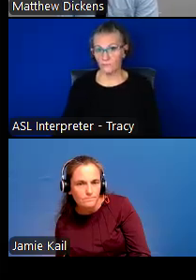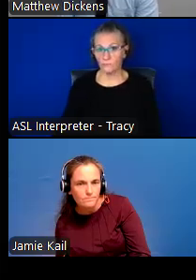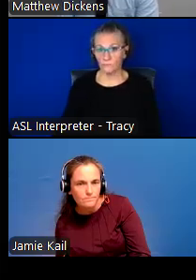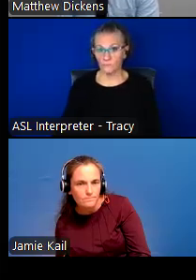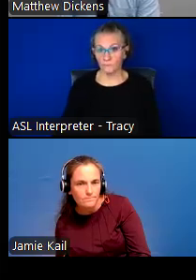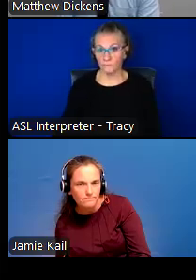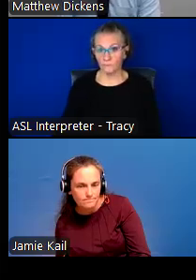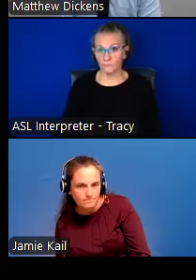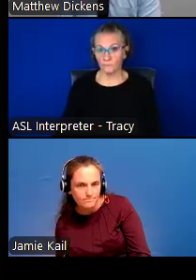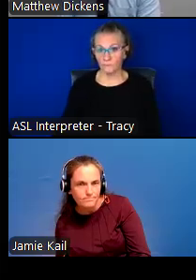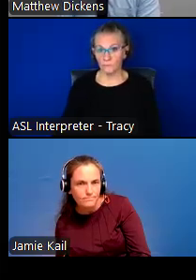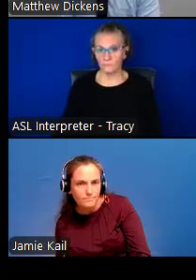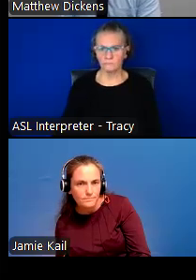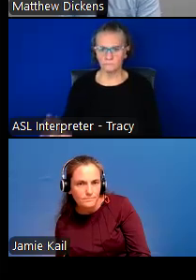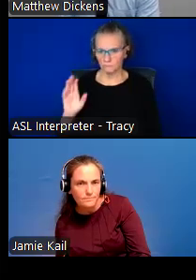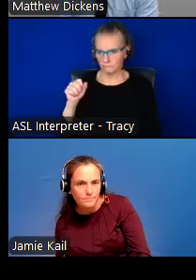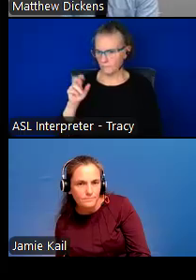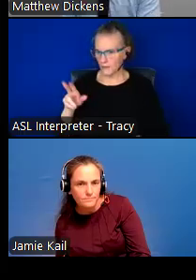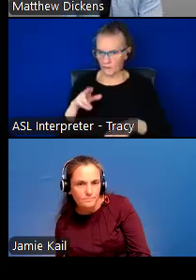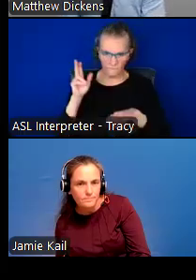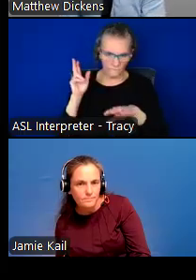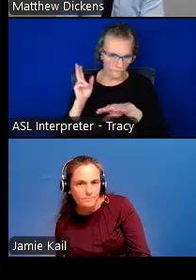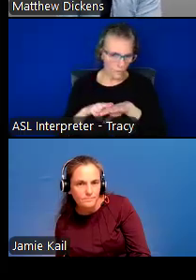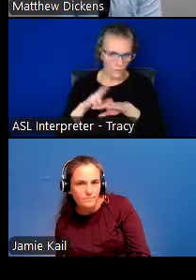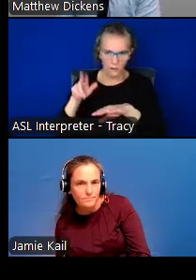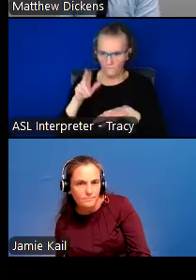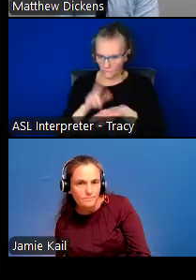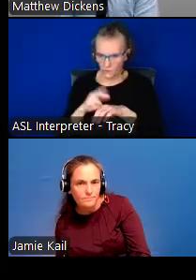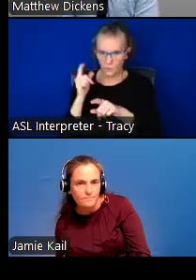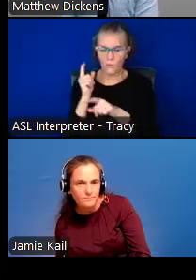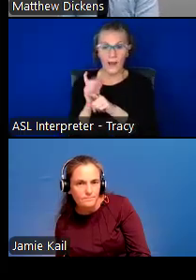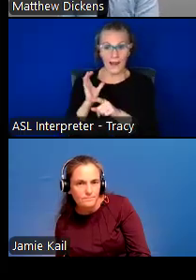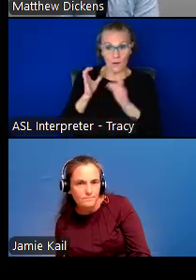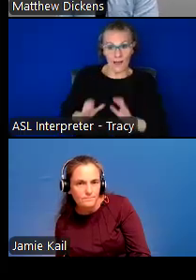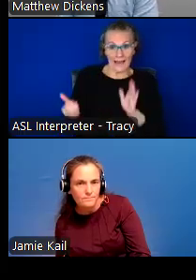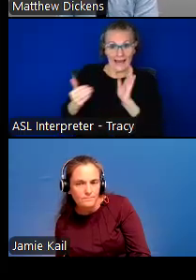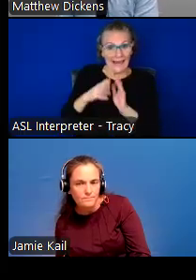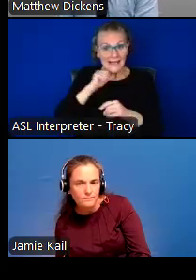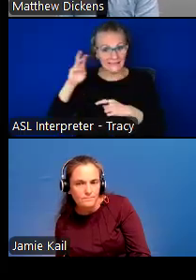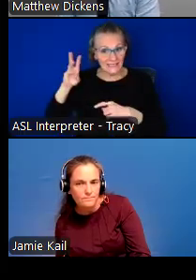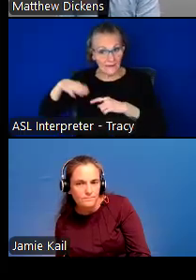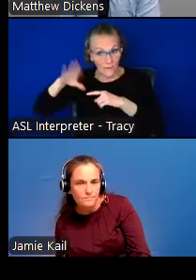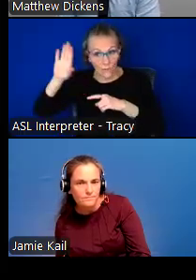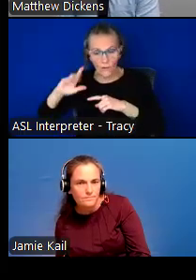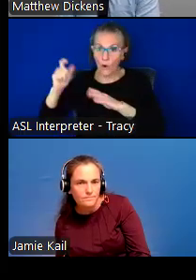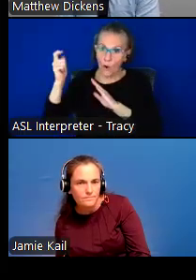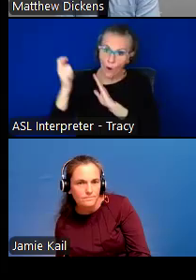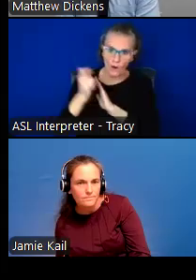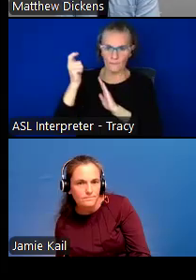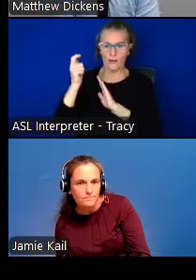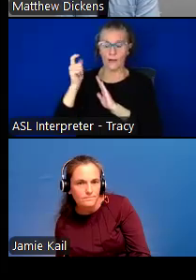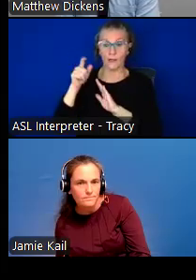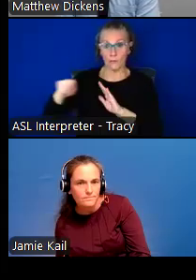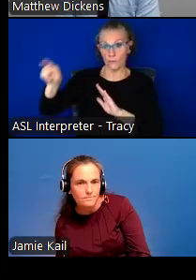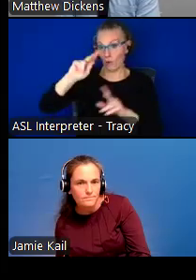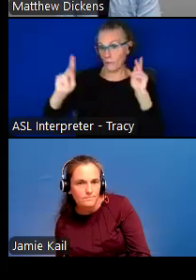without? Absolutely. Absolutely. And so our clients, again, they're 65 or older automatically. And so those